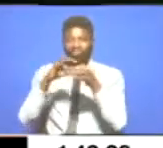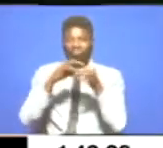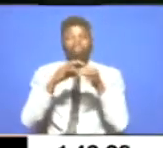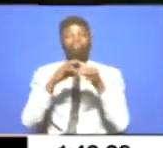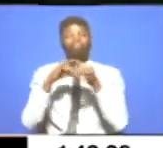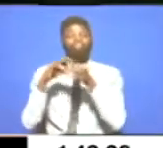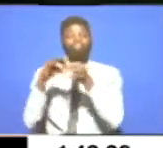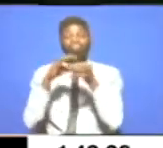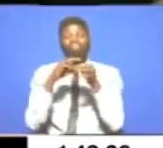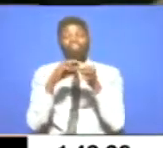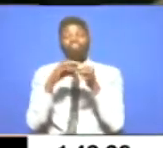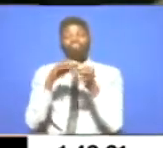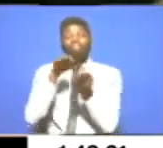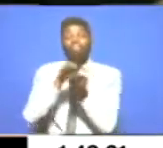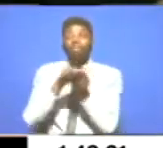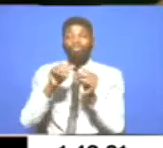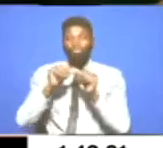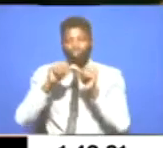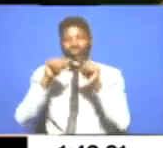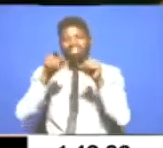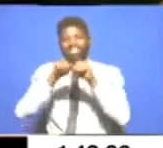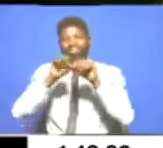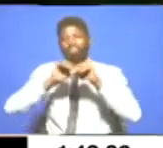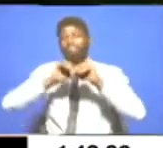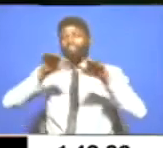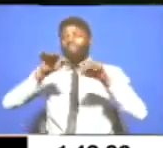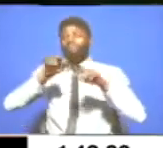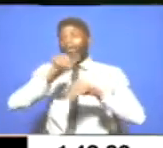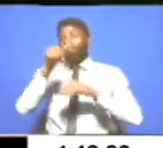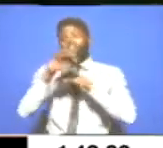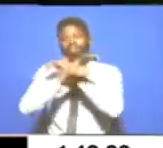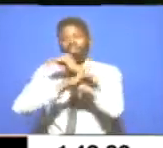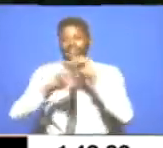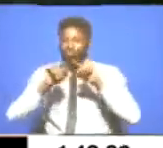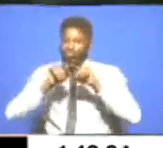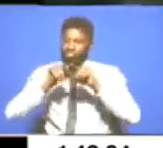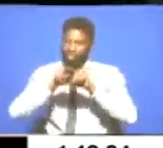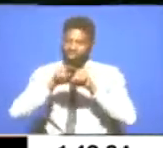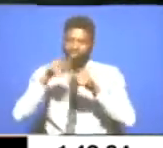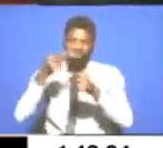when it expands into other countries. Betty Kiptum, Lunchtime News.